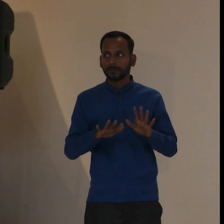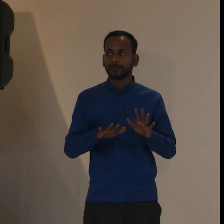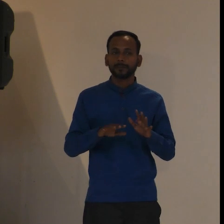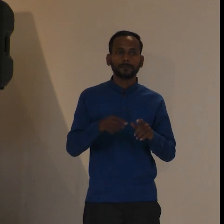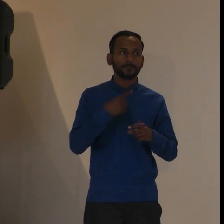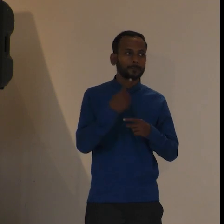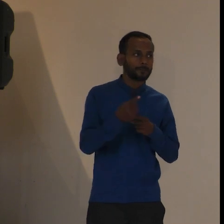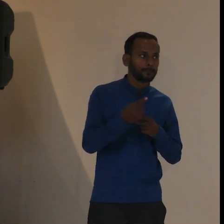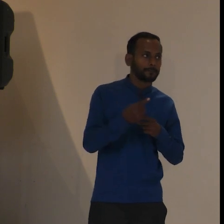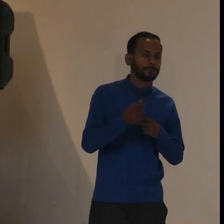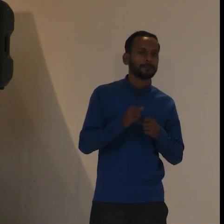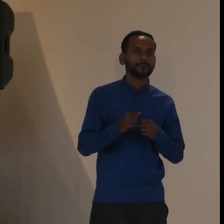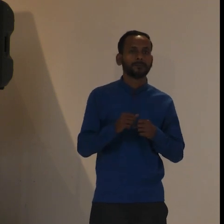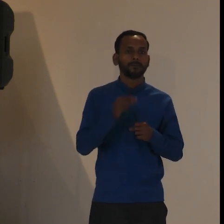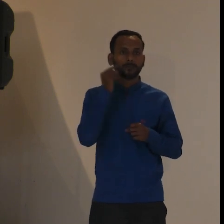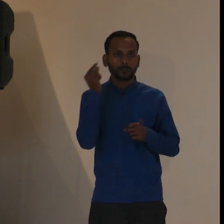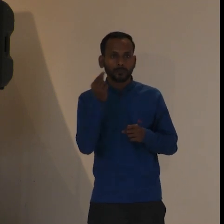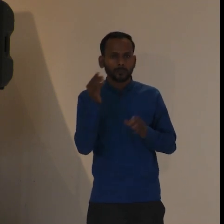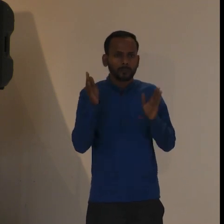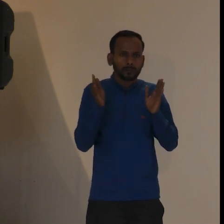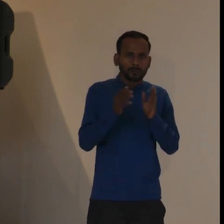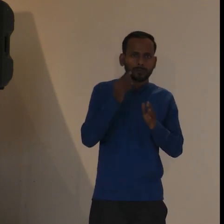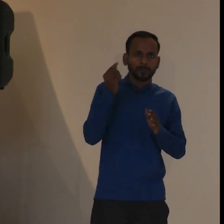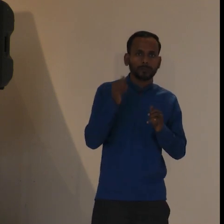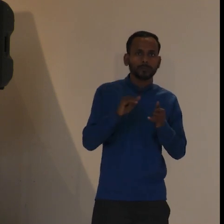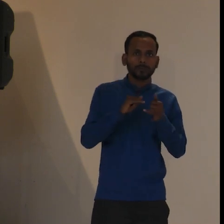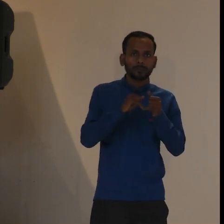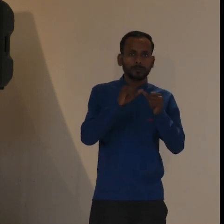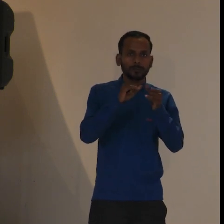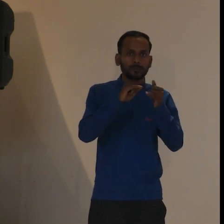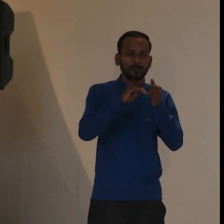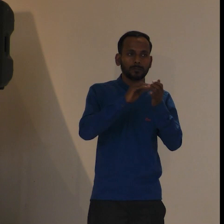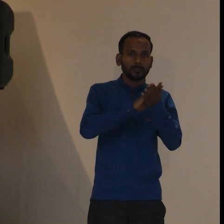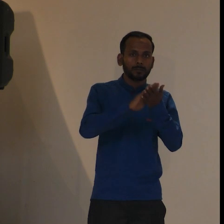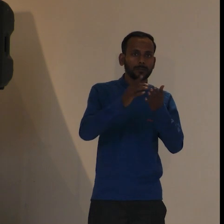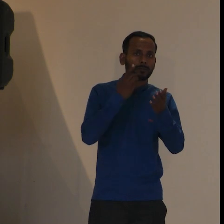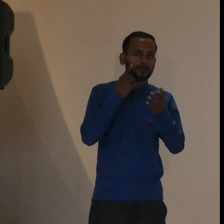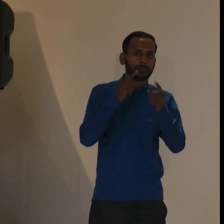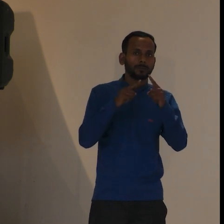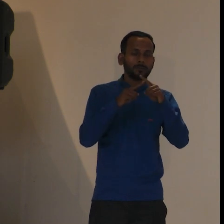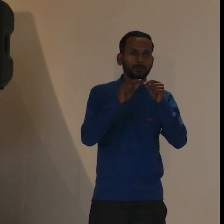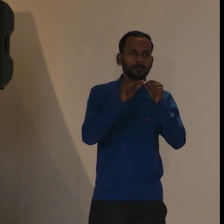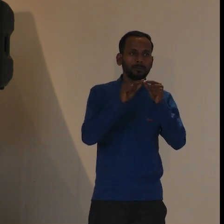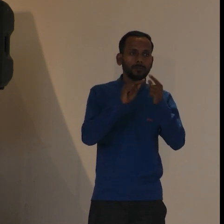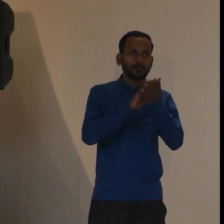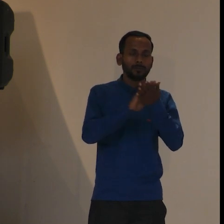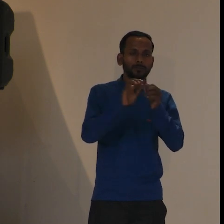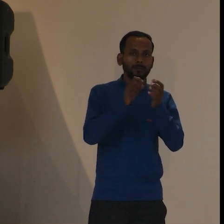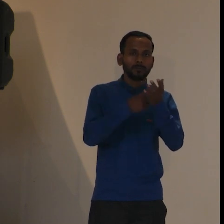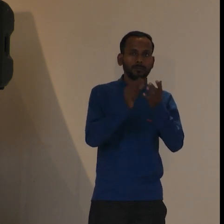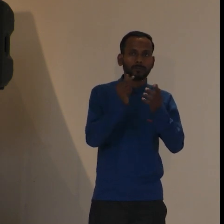we make short videos. So the Shashi Tharoor line has been that